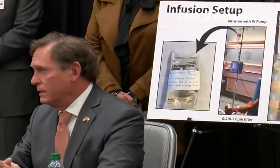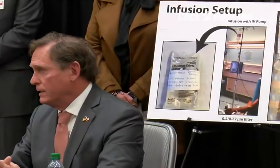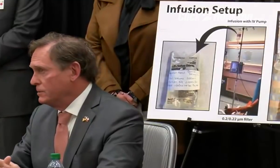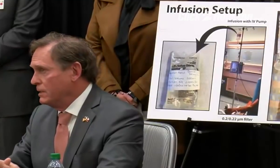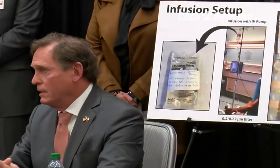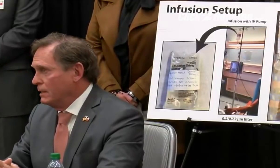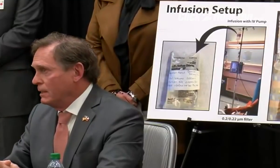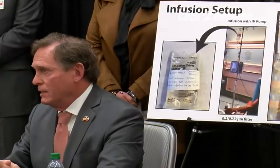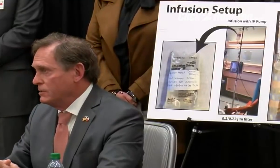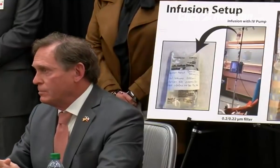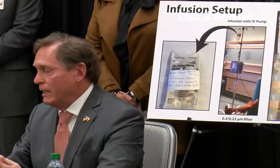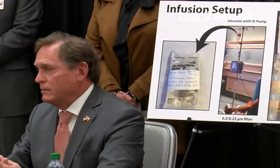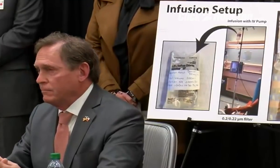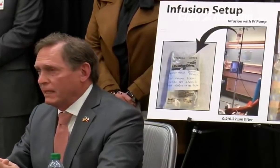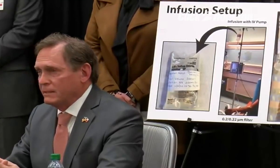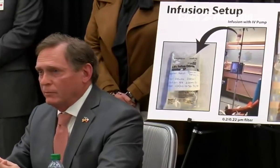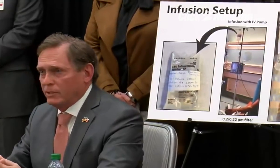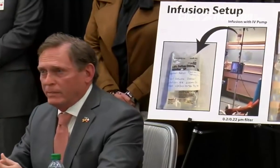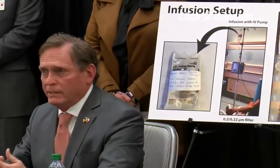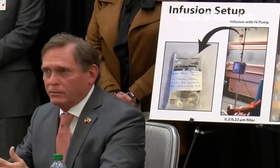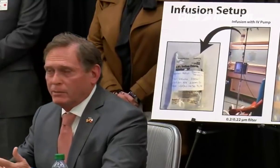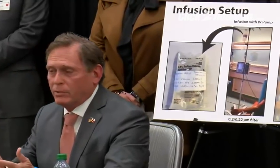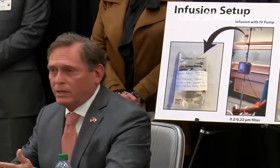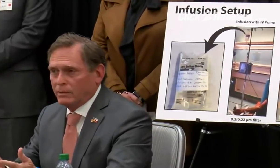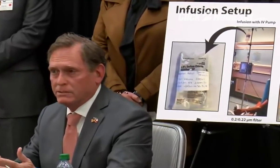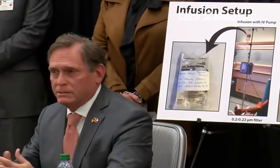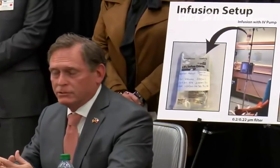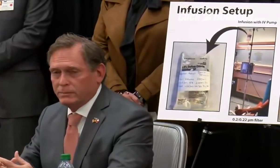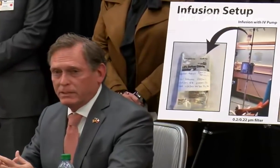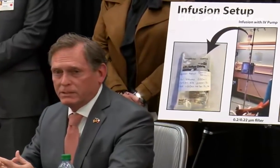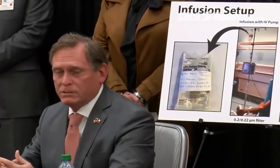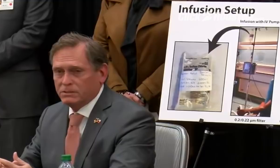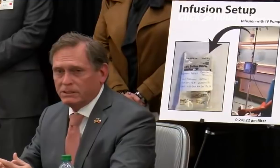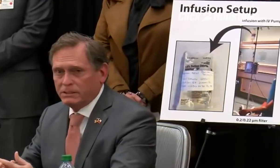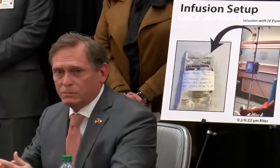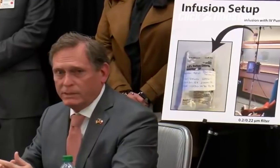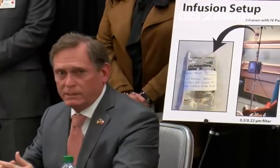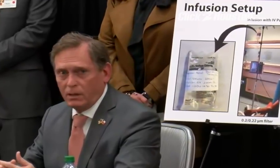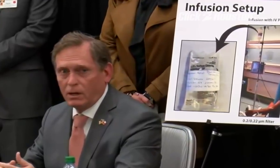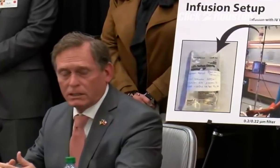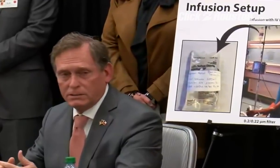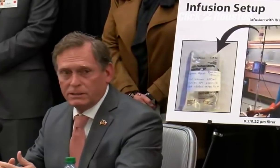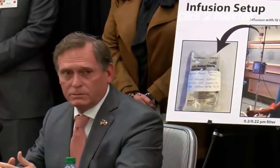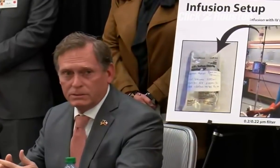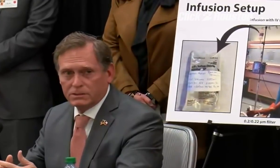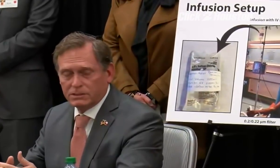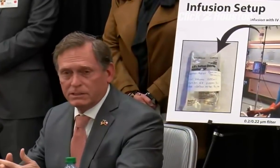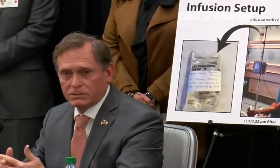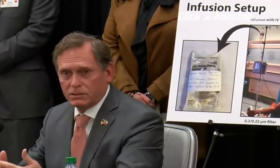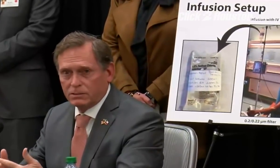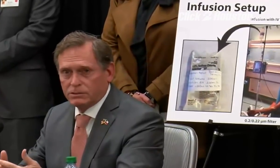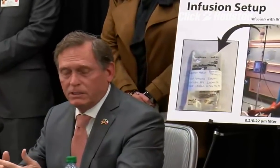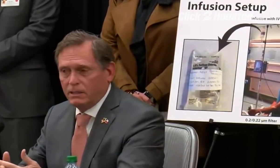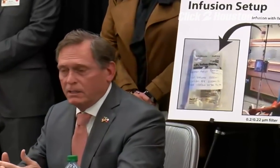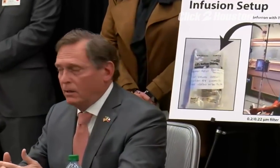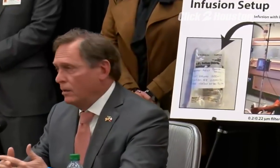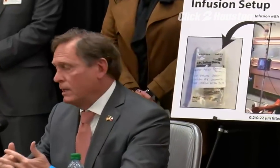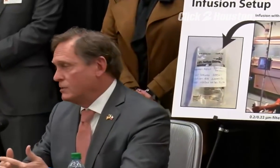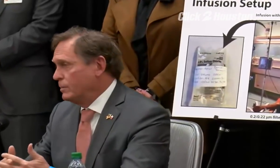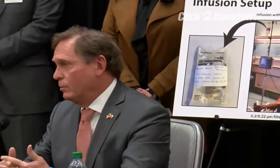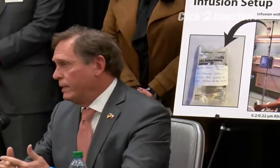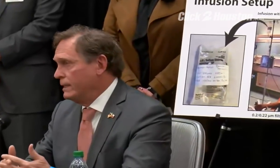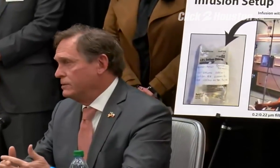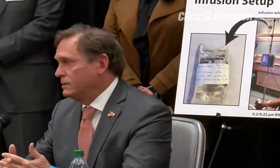here, and that is, despite the fact that we are making great progress in the treatment of this disease, we are continuing to see a surge